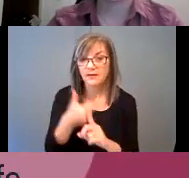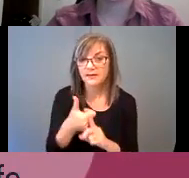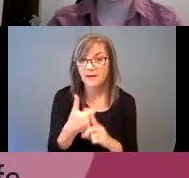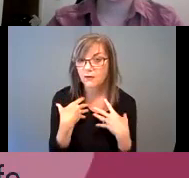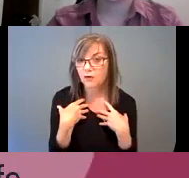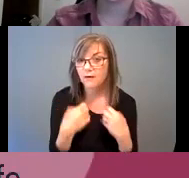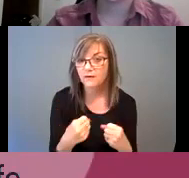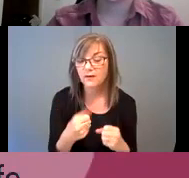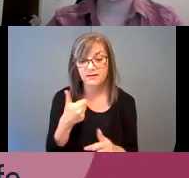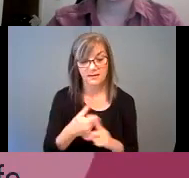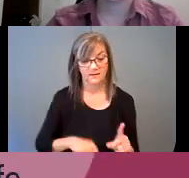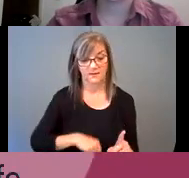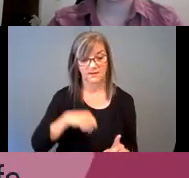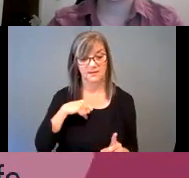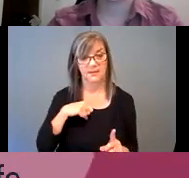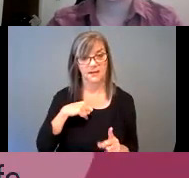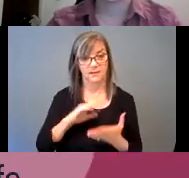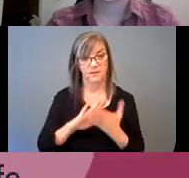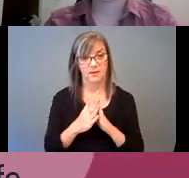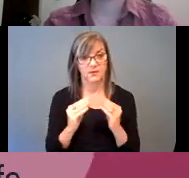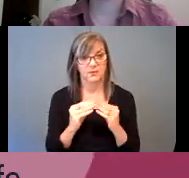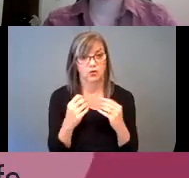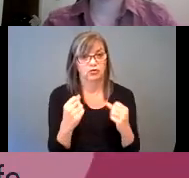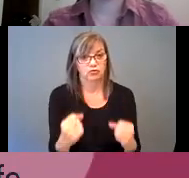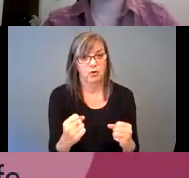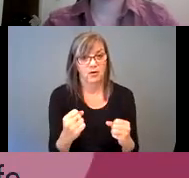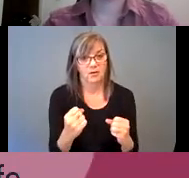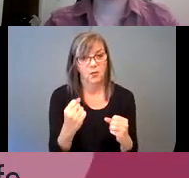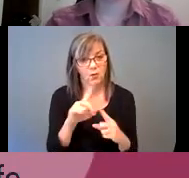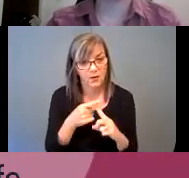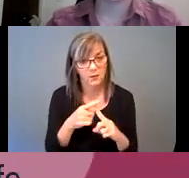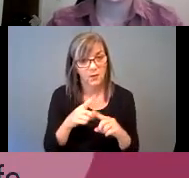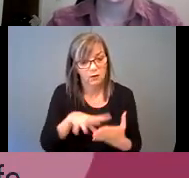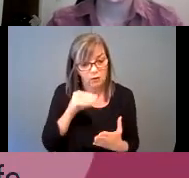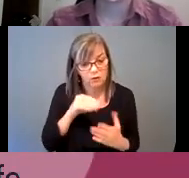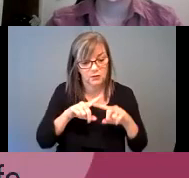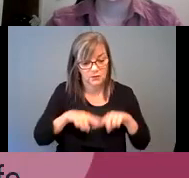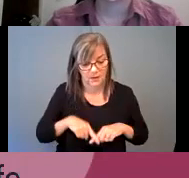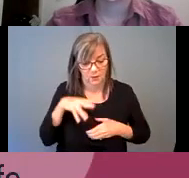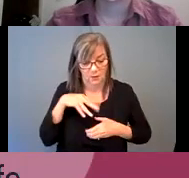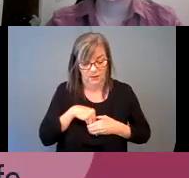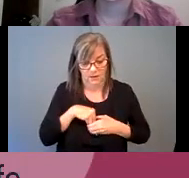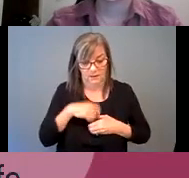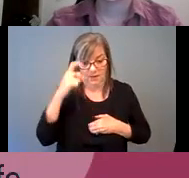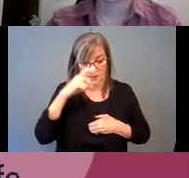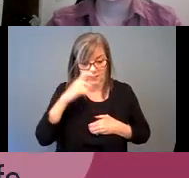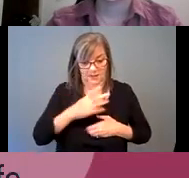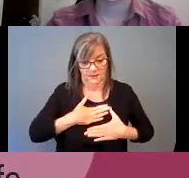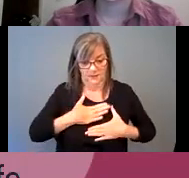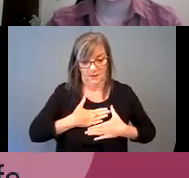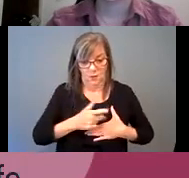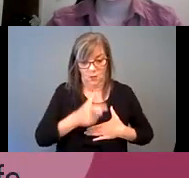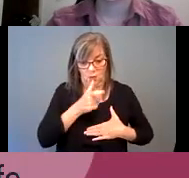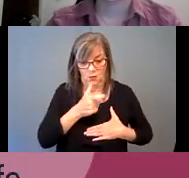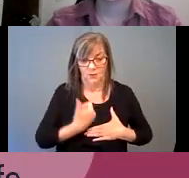learn to rely on our inner wisdom. So again, it comes back to like our bodies and our holistic selves